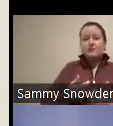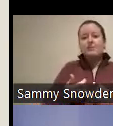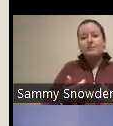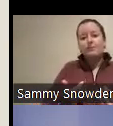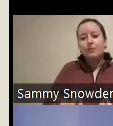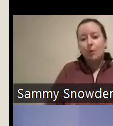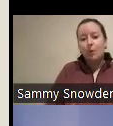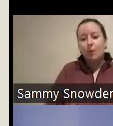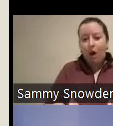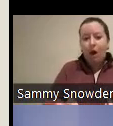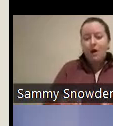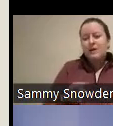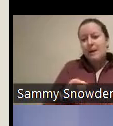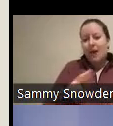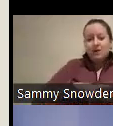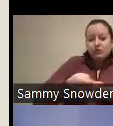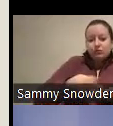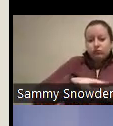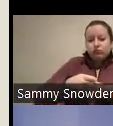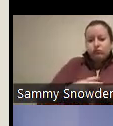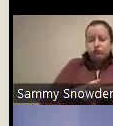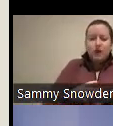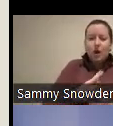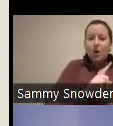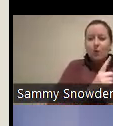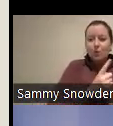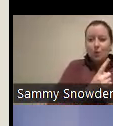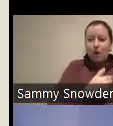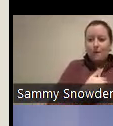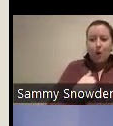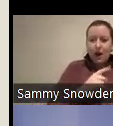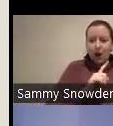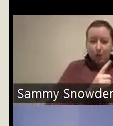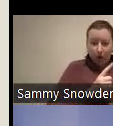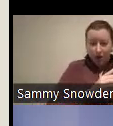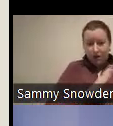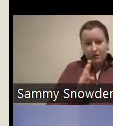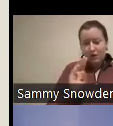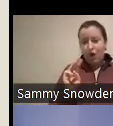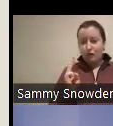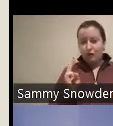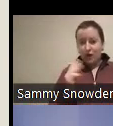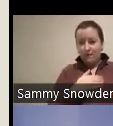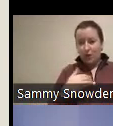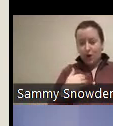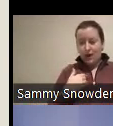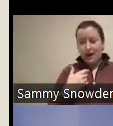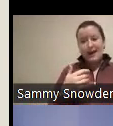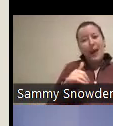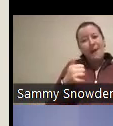regularly between 1 a.m. and 3 a.m., that may indicate that your liver is